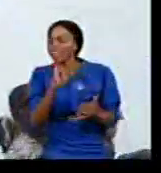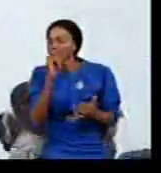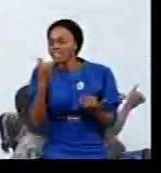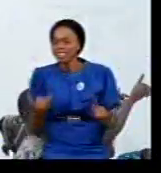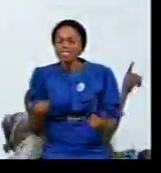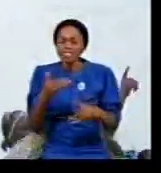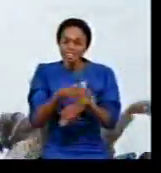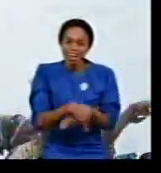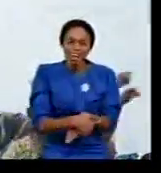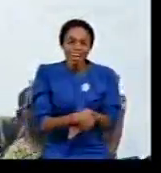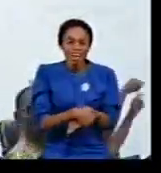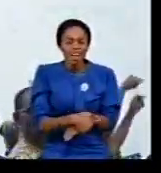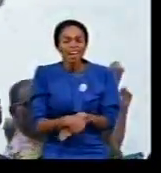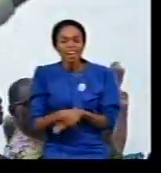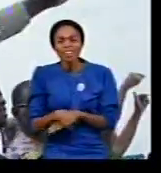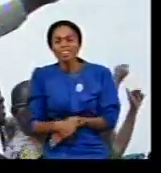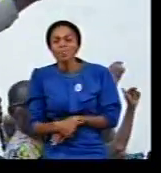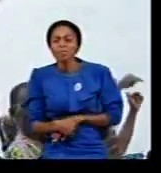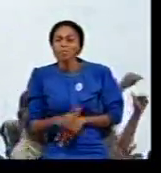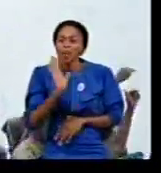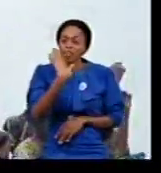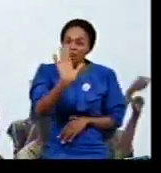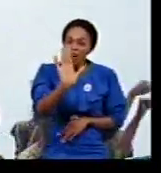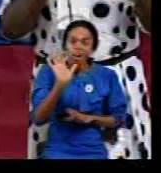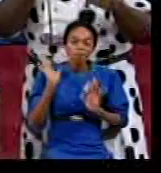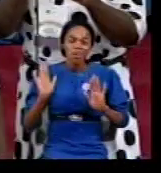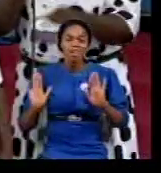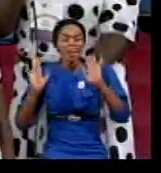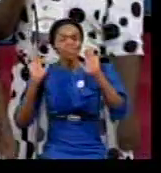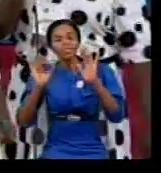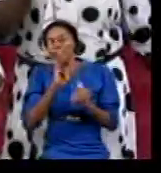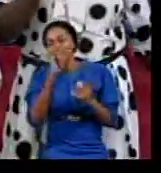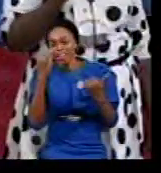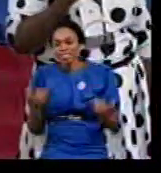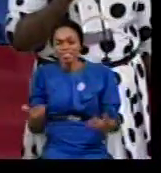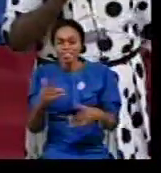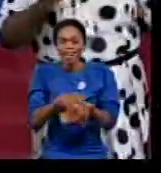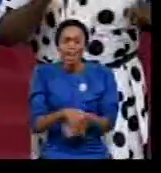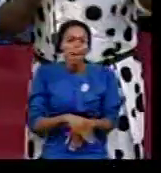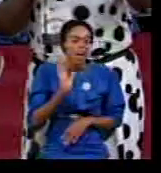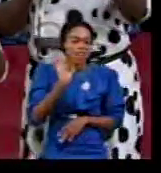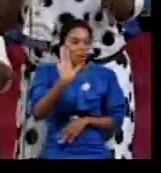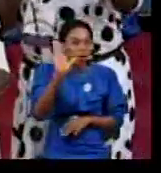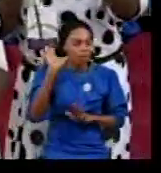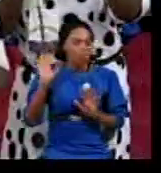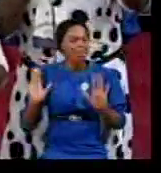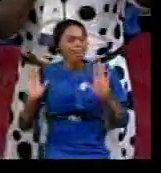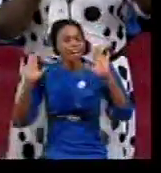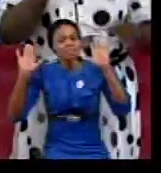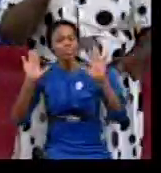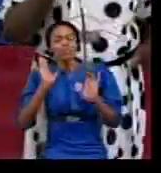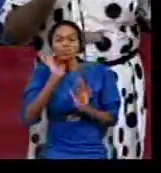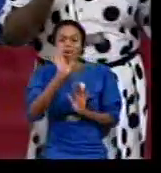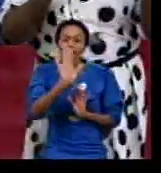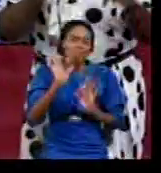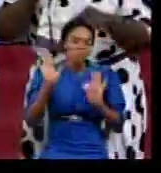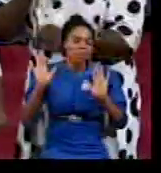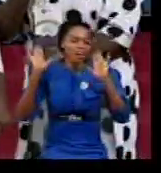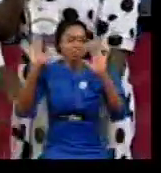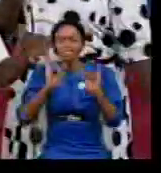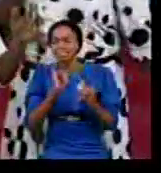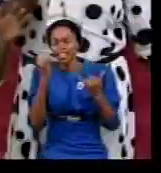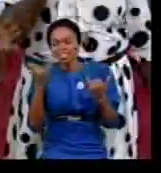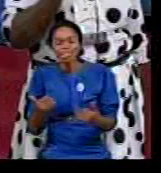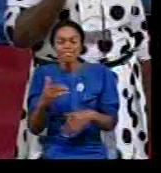verse 14. Isaiah chapter 60. We're looking at verse 14. The sons also of them that afflicted